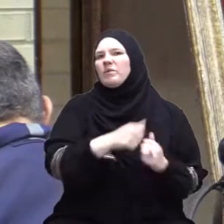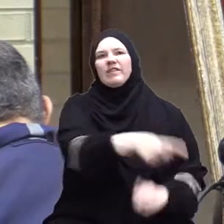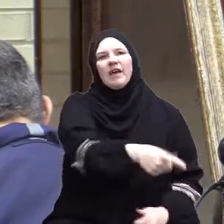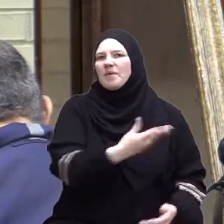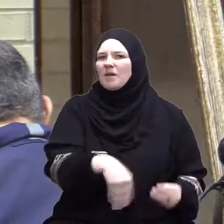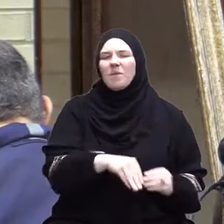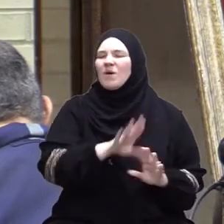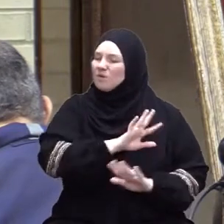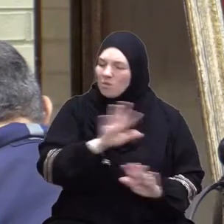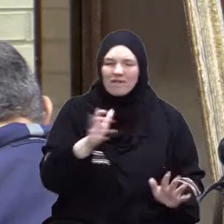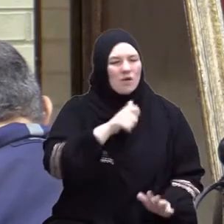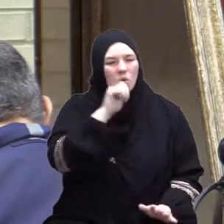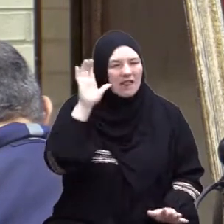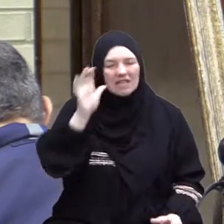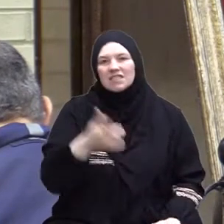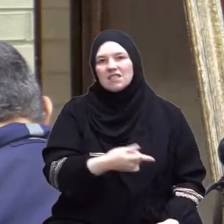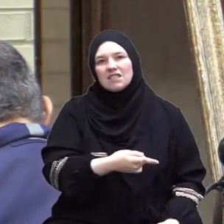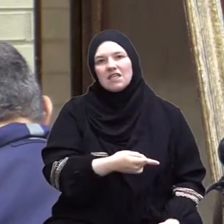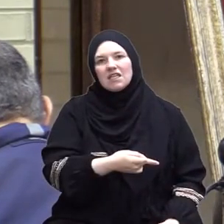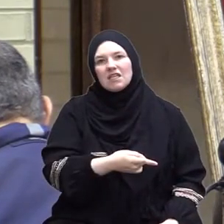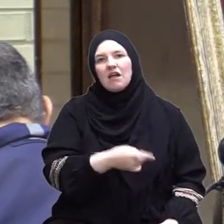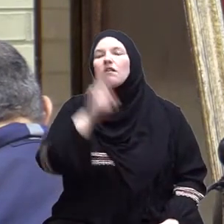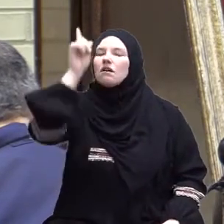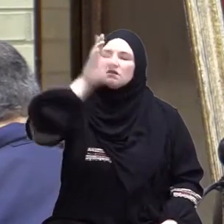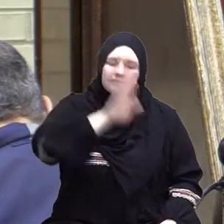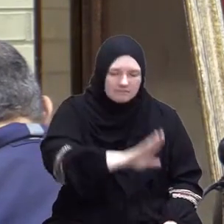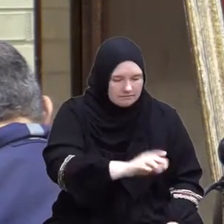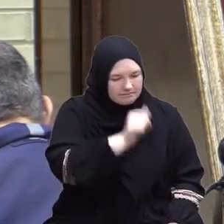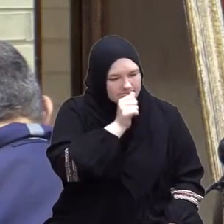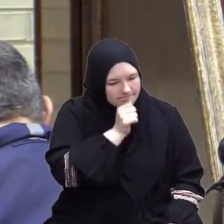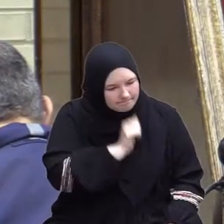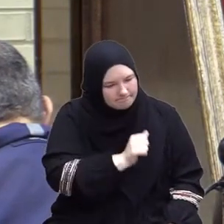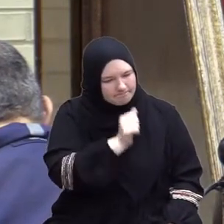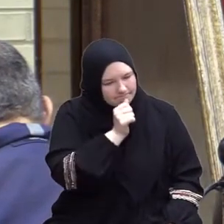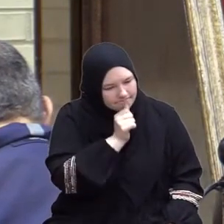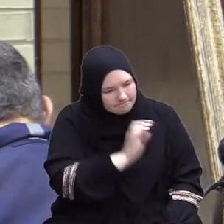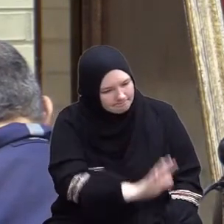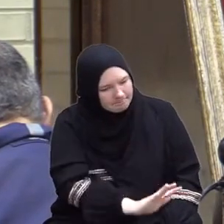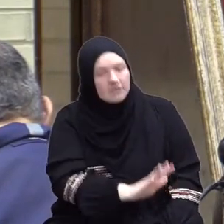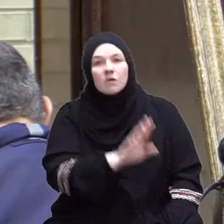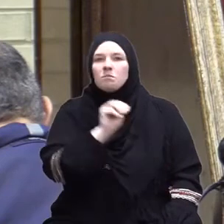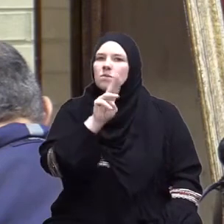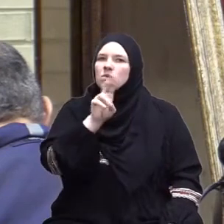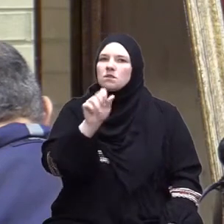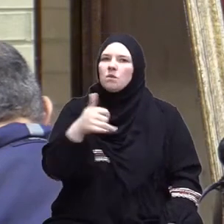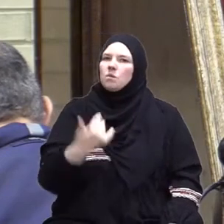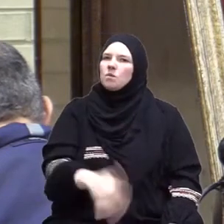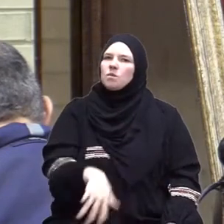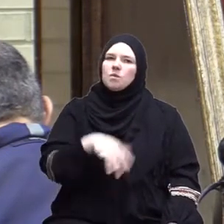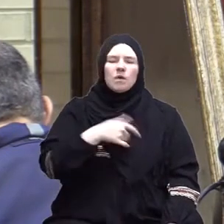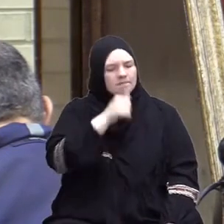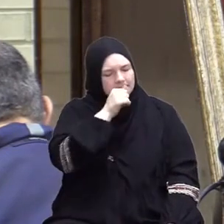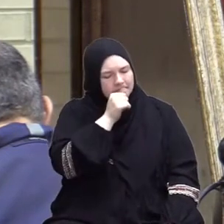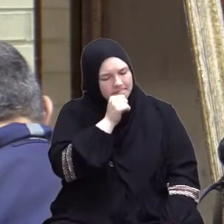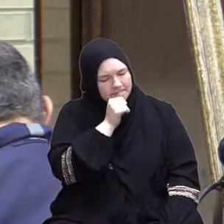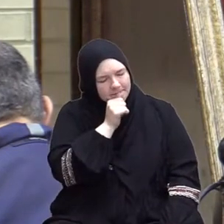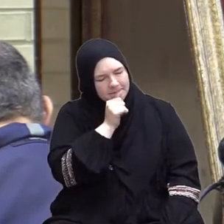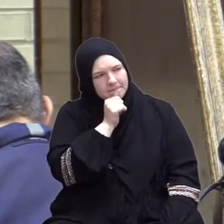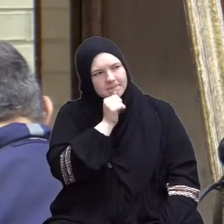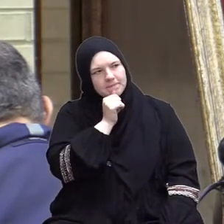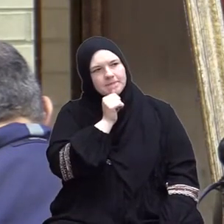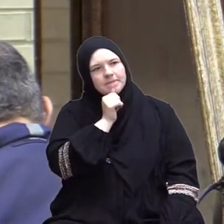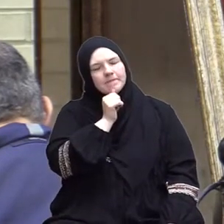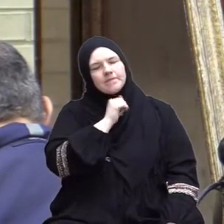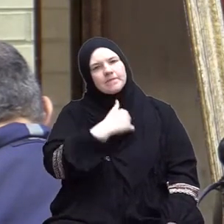them." And Allah told them, be patient. And Moses, alayhi salam, was very, very patient. Formidable